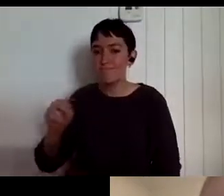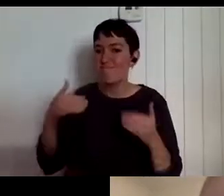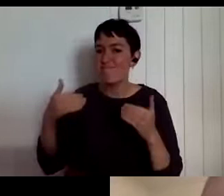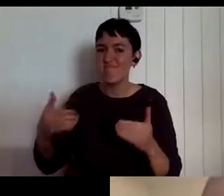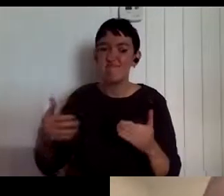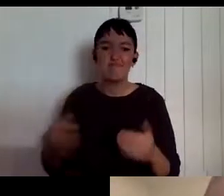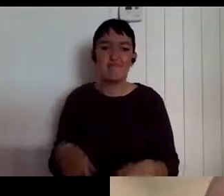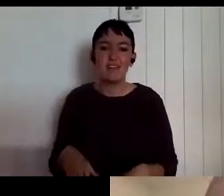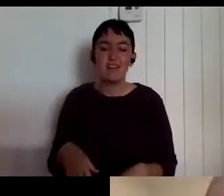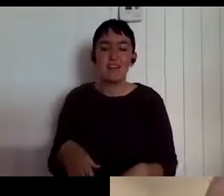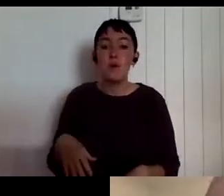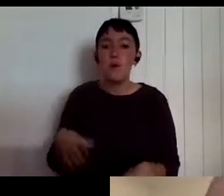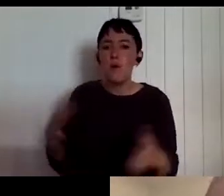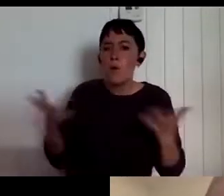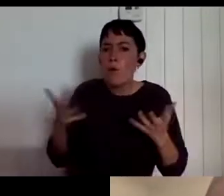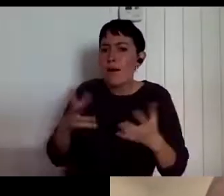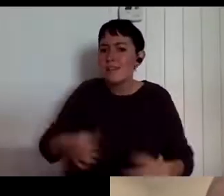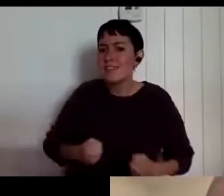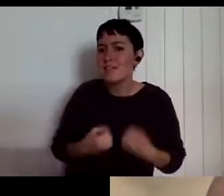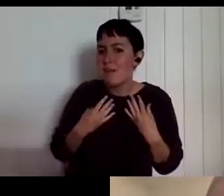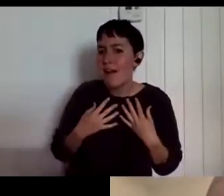What inspired you all to go into chemical engineering?